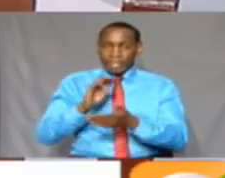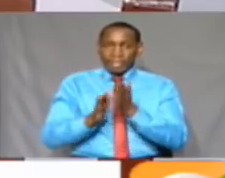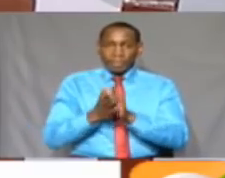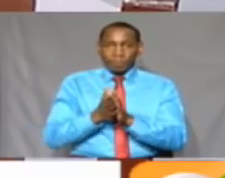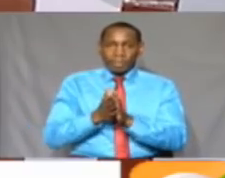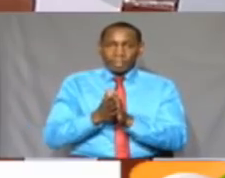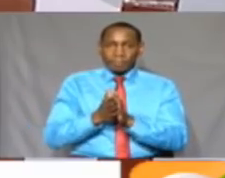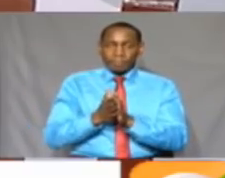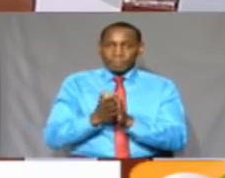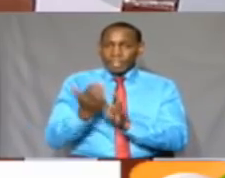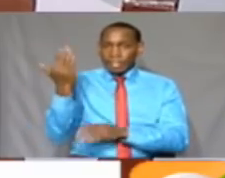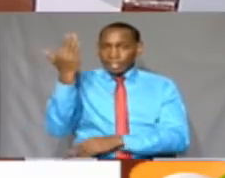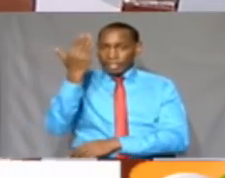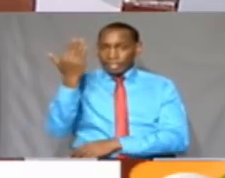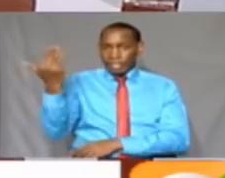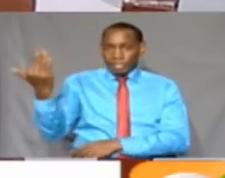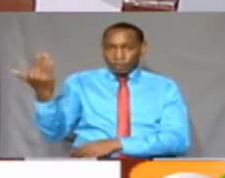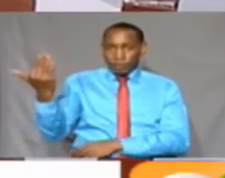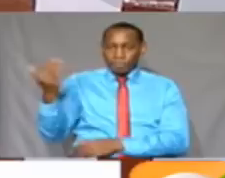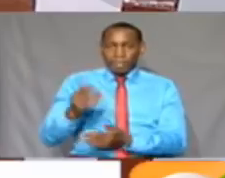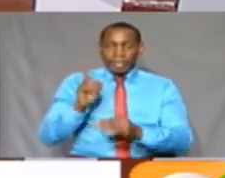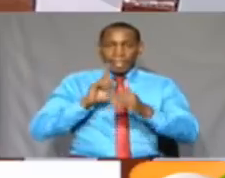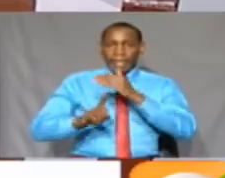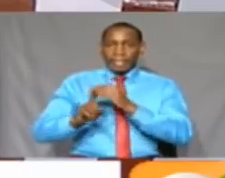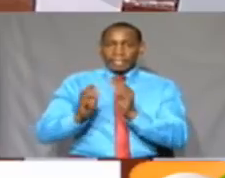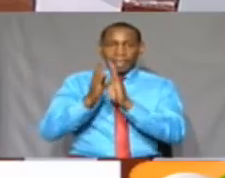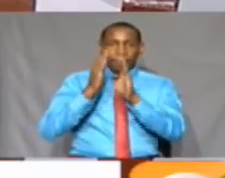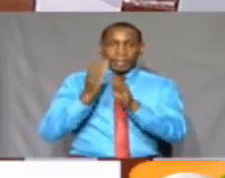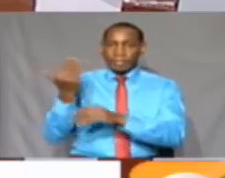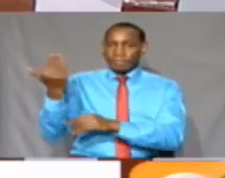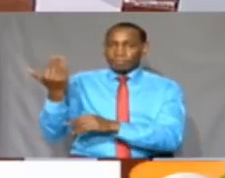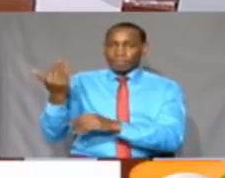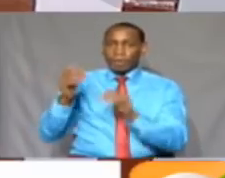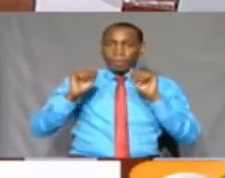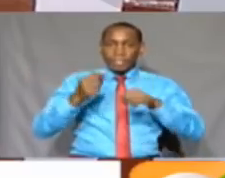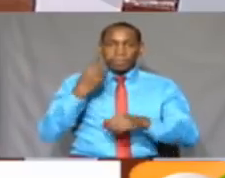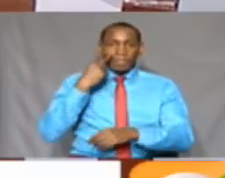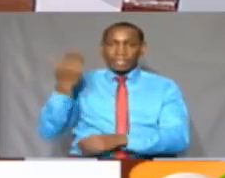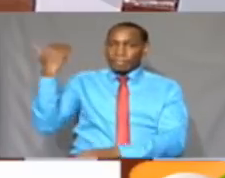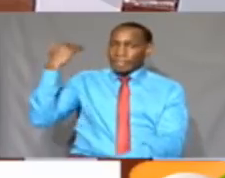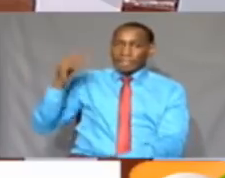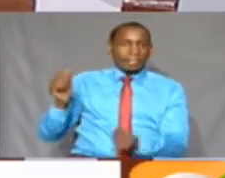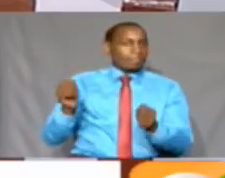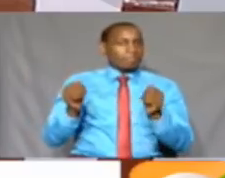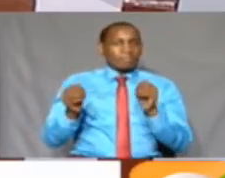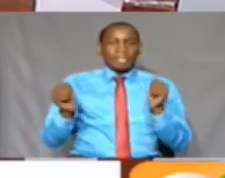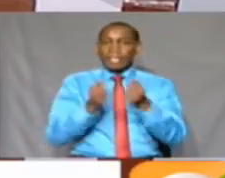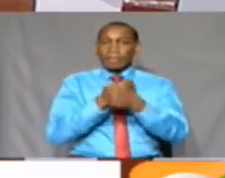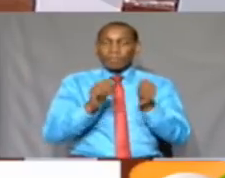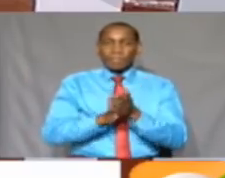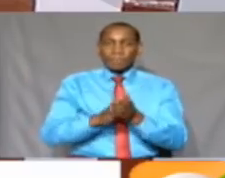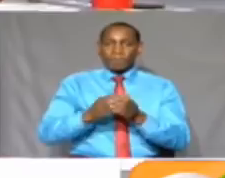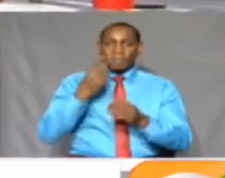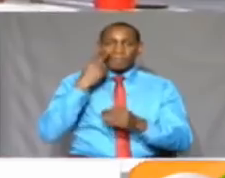mirror. But you get into a bus and there's rear view on Angalia Nyuma Kuna. It's only forward. Mbele